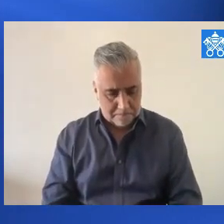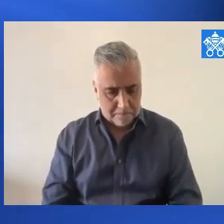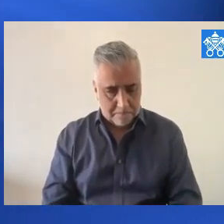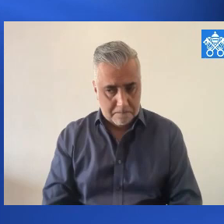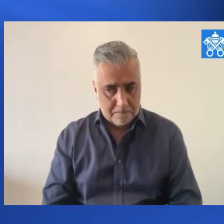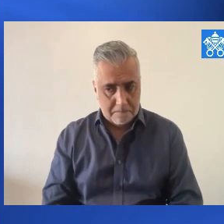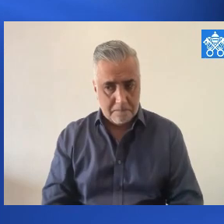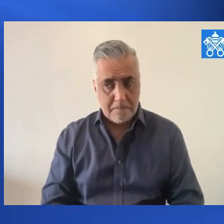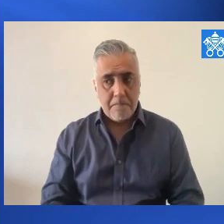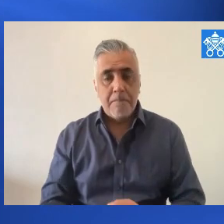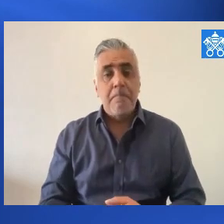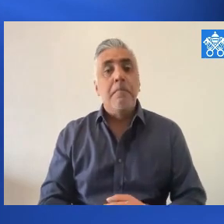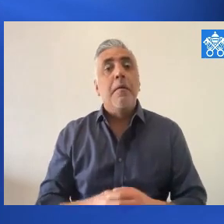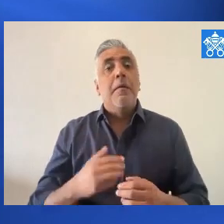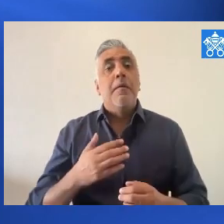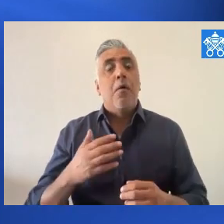I'd like to